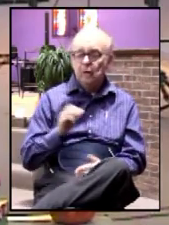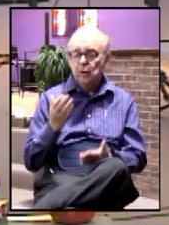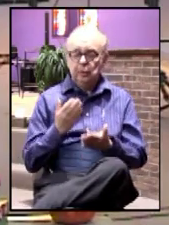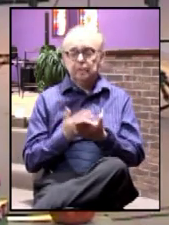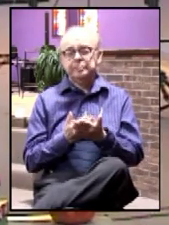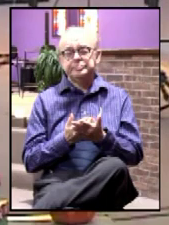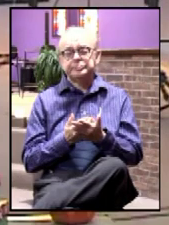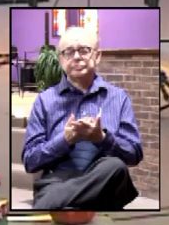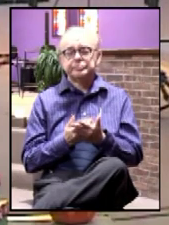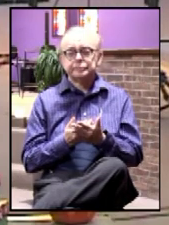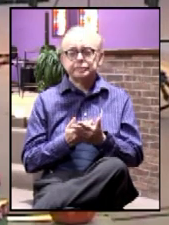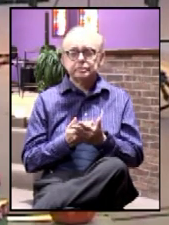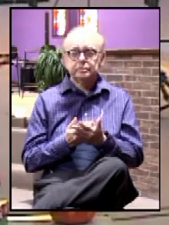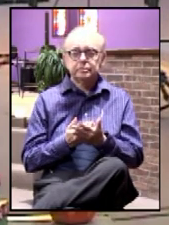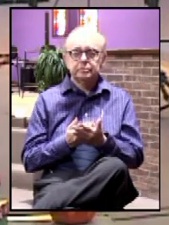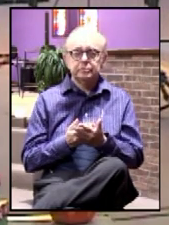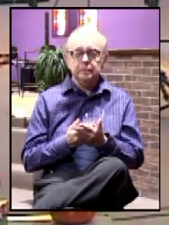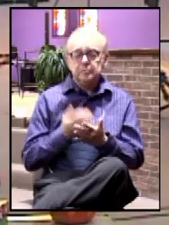all good